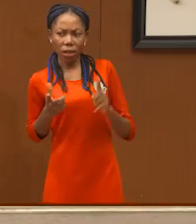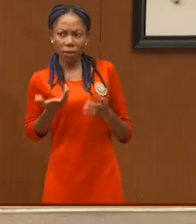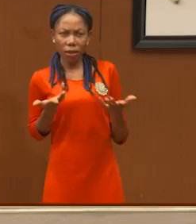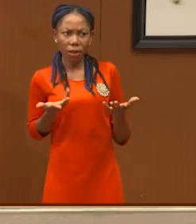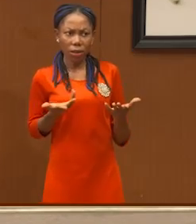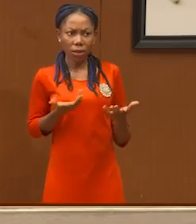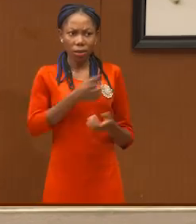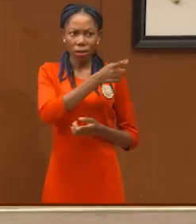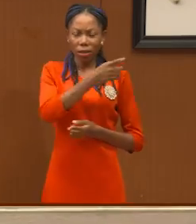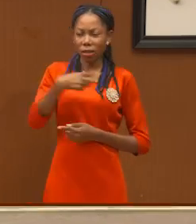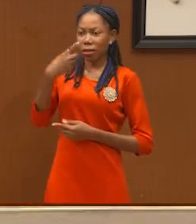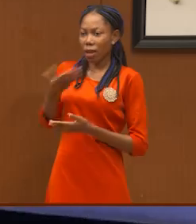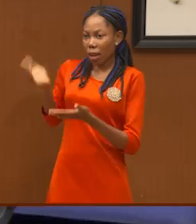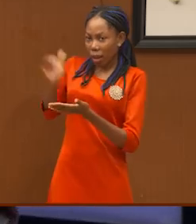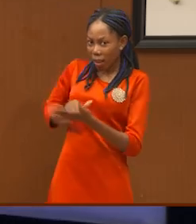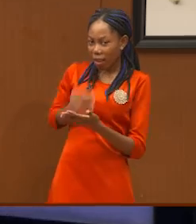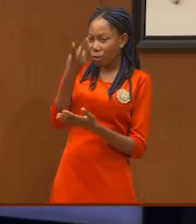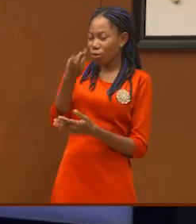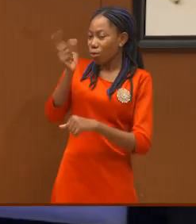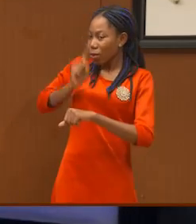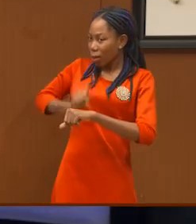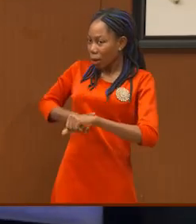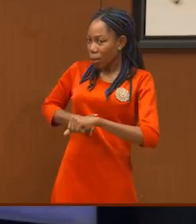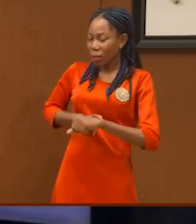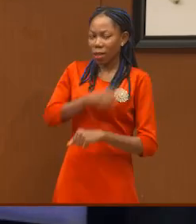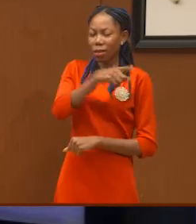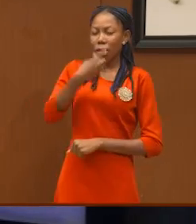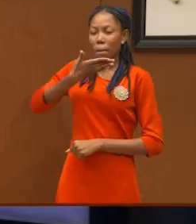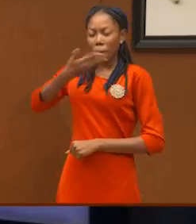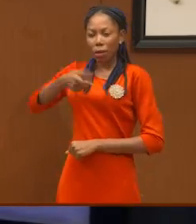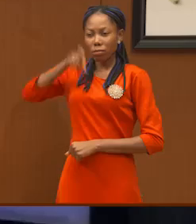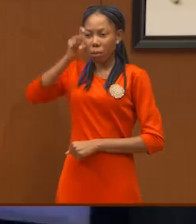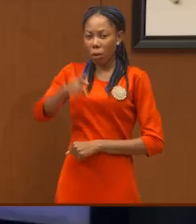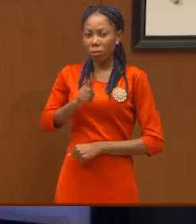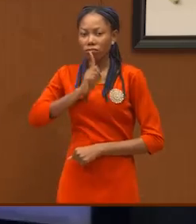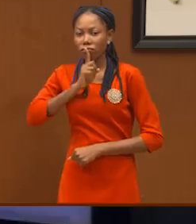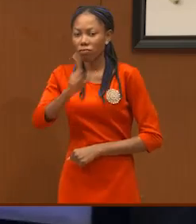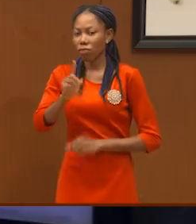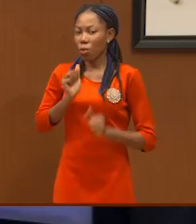claim. And that has to... Yeah, I have... so it's not assumption, you have to give me a specific figure.